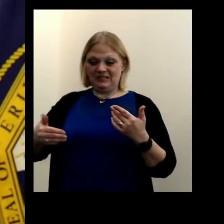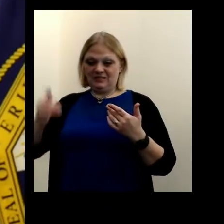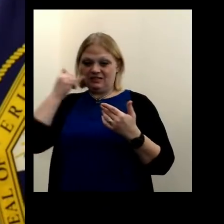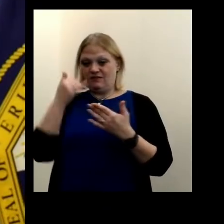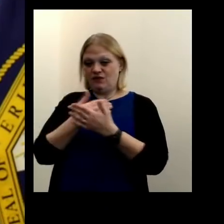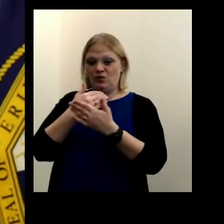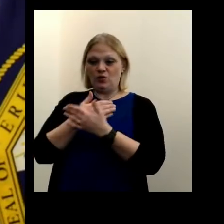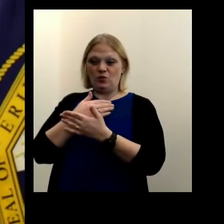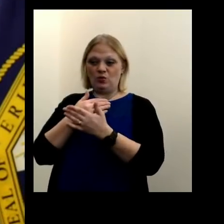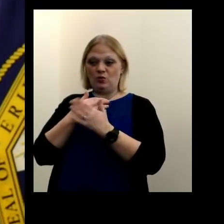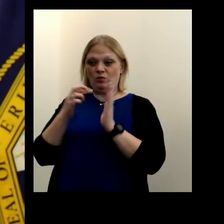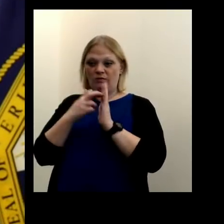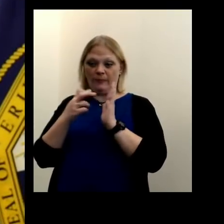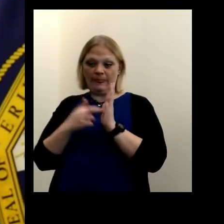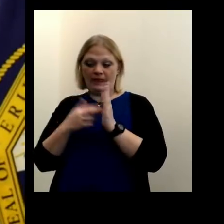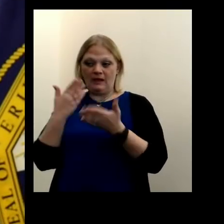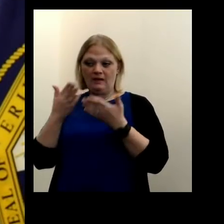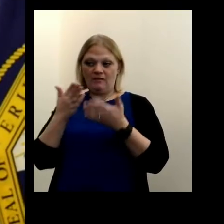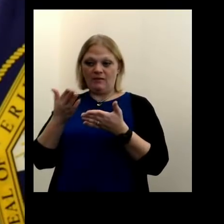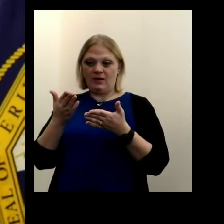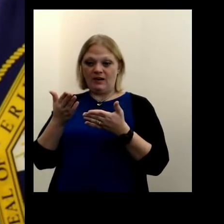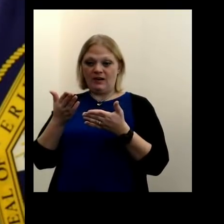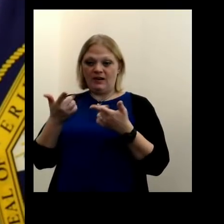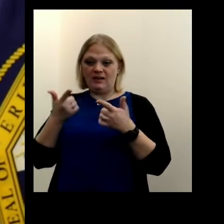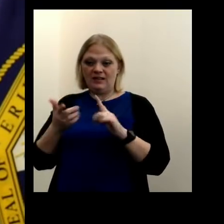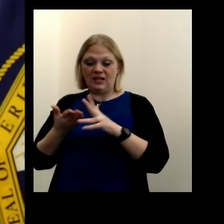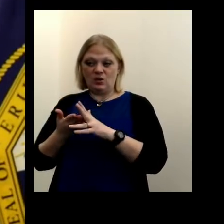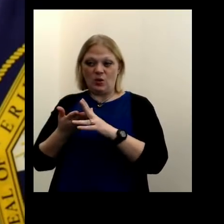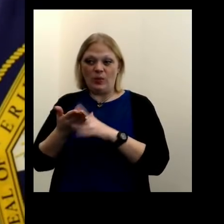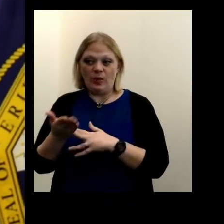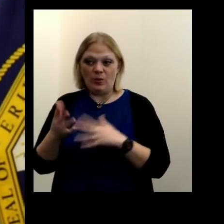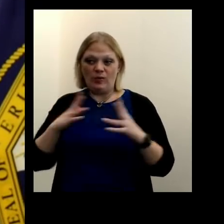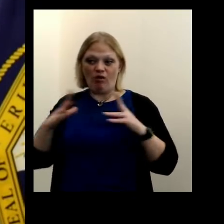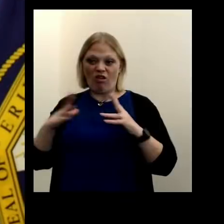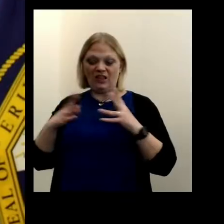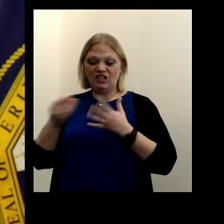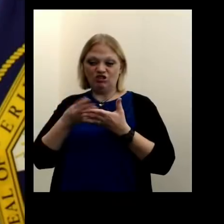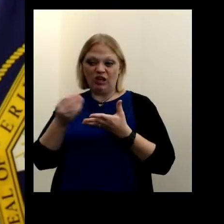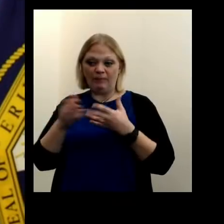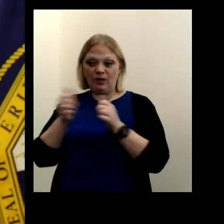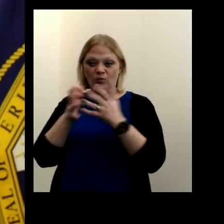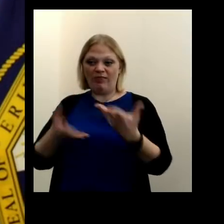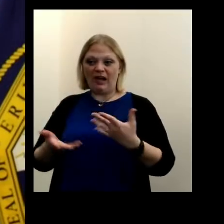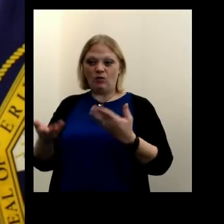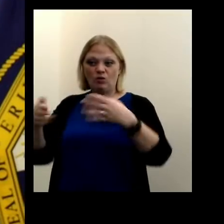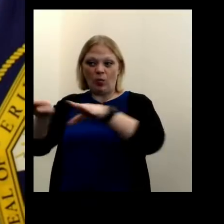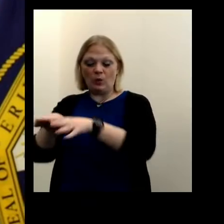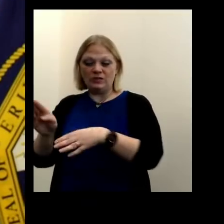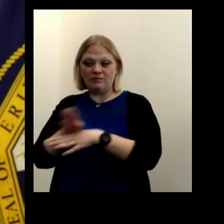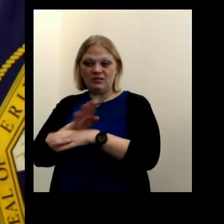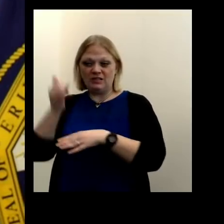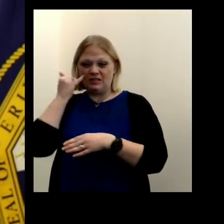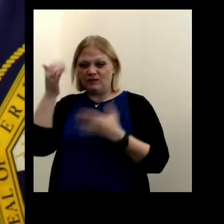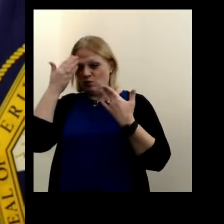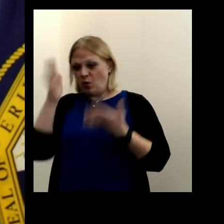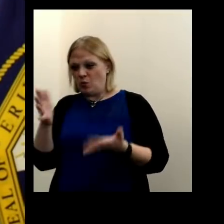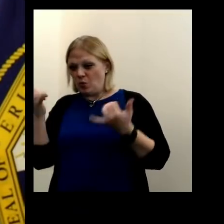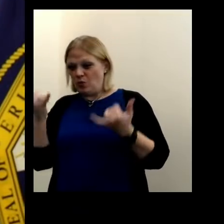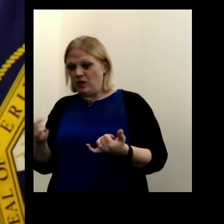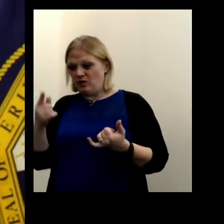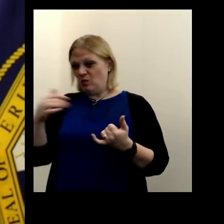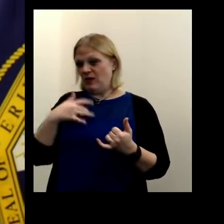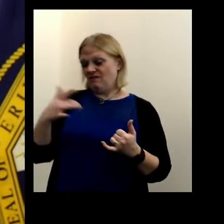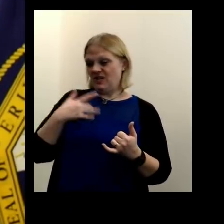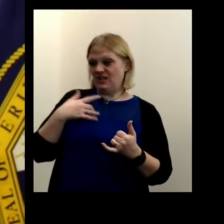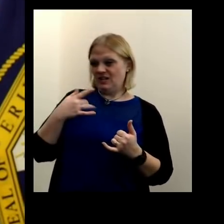new guideline might get us through the holiday shopping season without shutting down businesses? And if you don't know now, do you have a sense as to